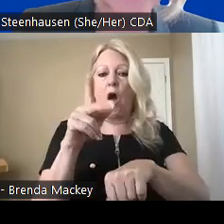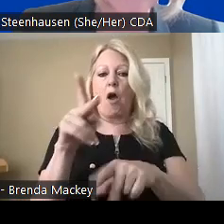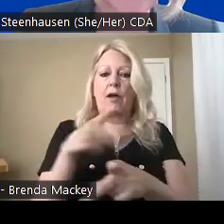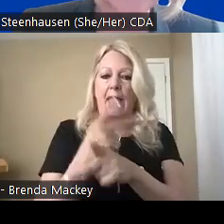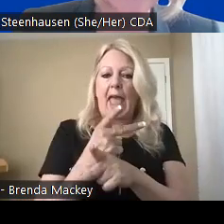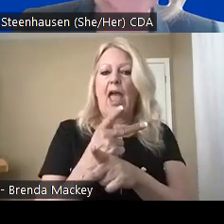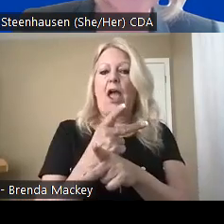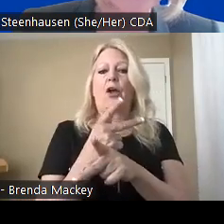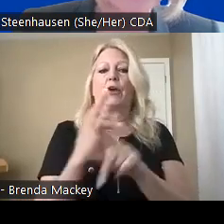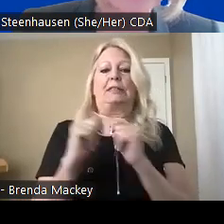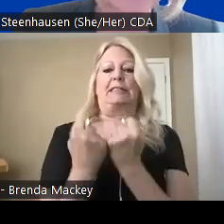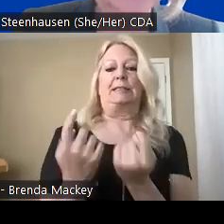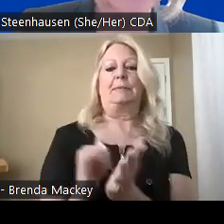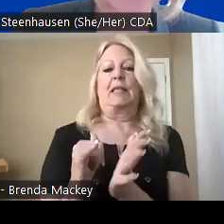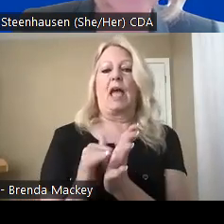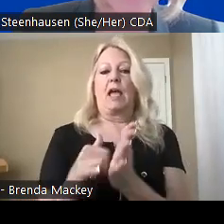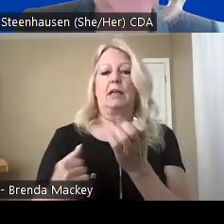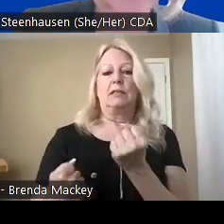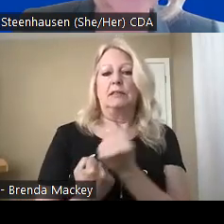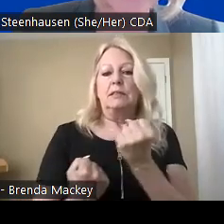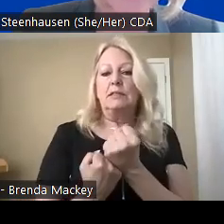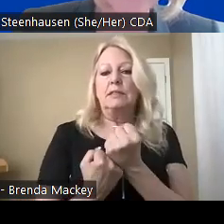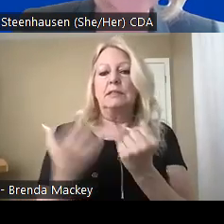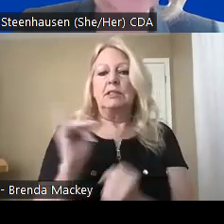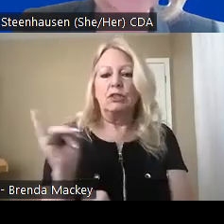at the feasibility of standing up a statewide